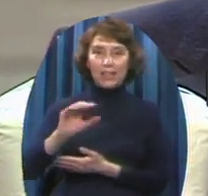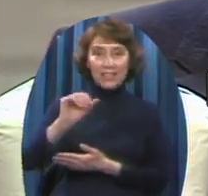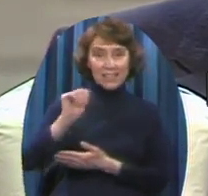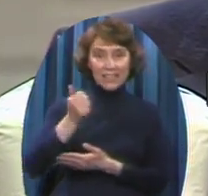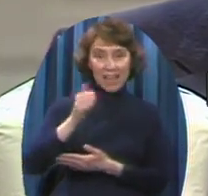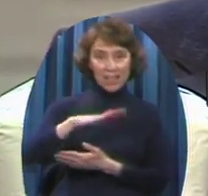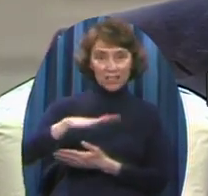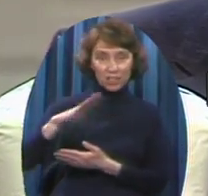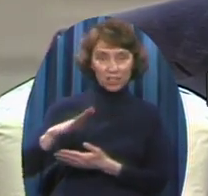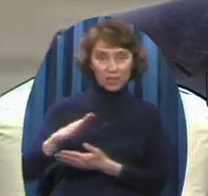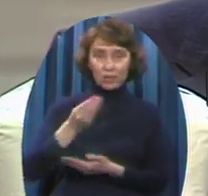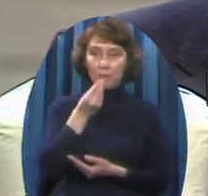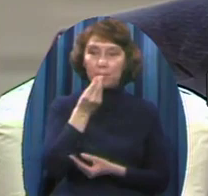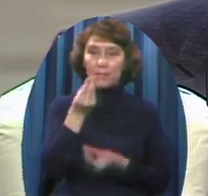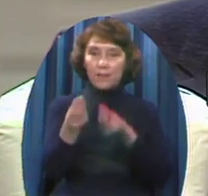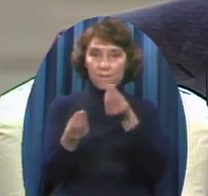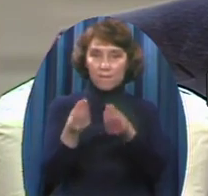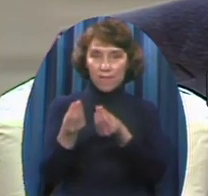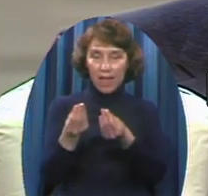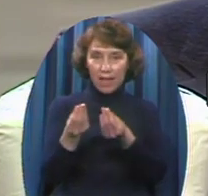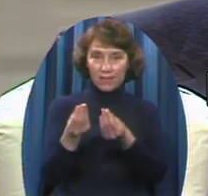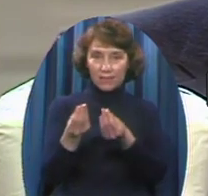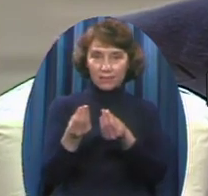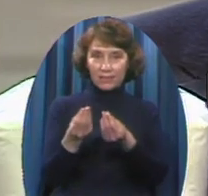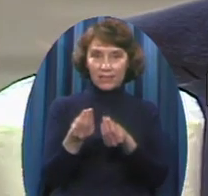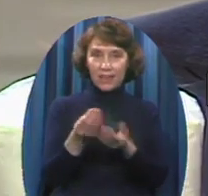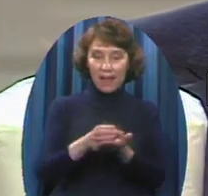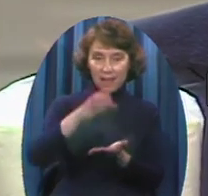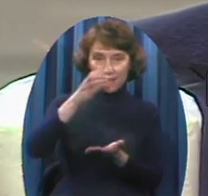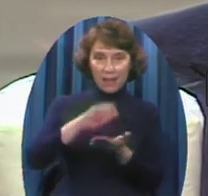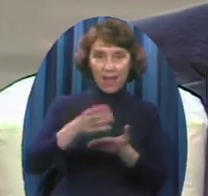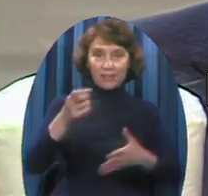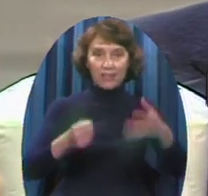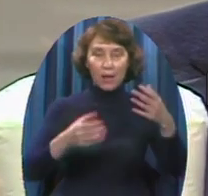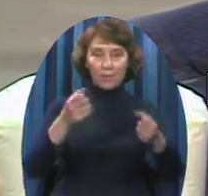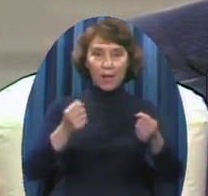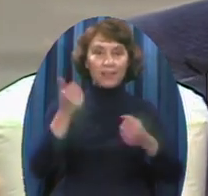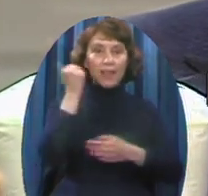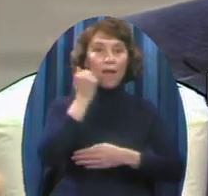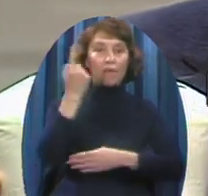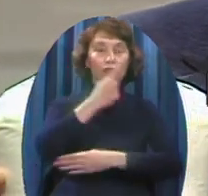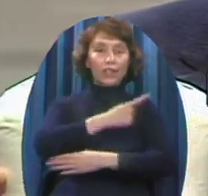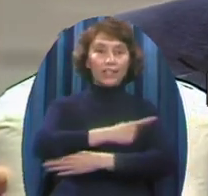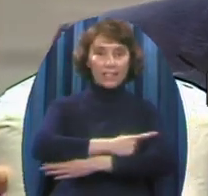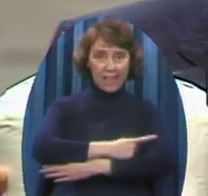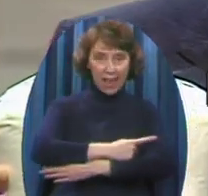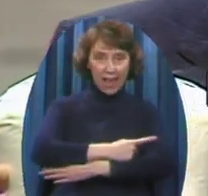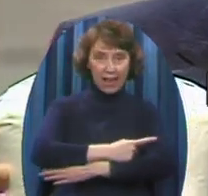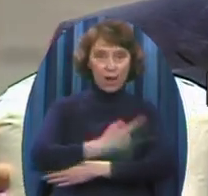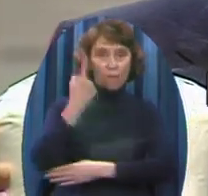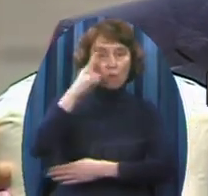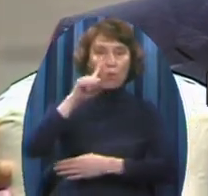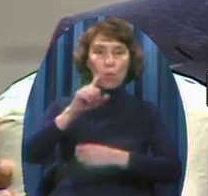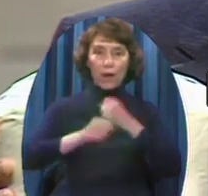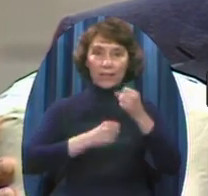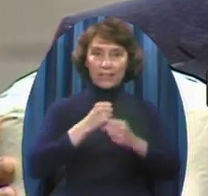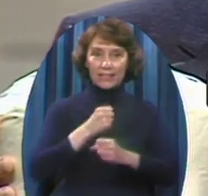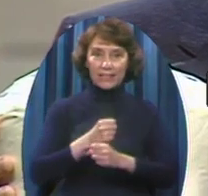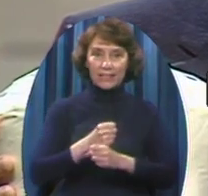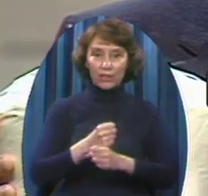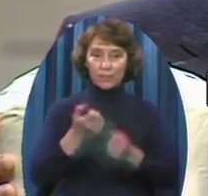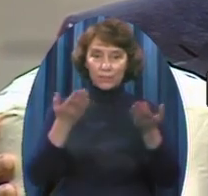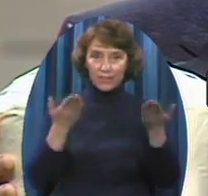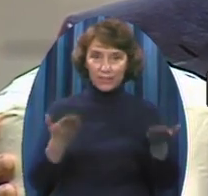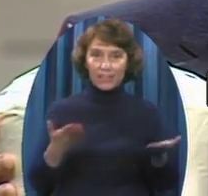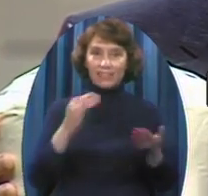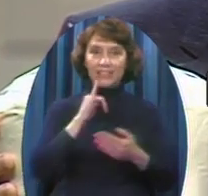glass of milk, an 8-ounce glass of milk each day for a year. And that's what this amounts to right here. This is the powdered milk necessary to give a glass